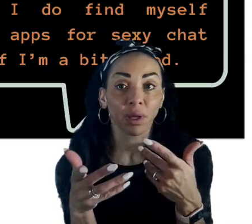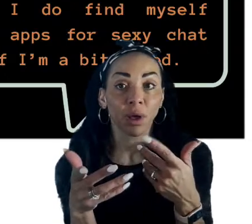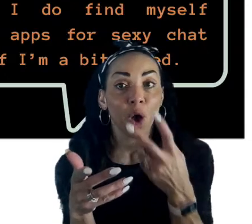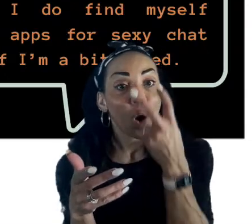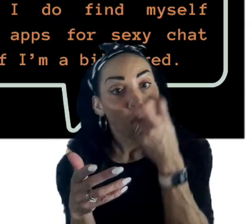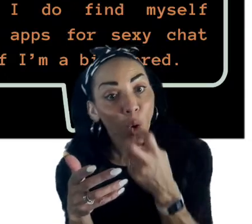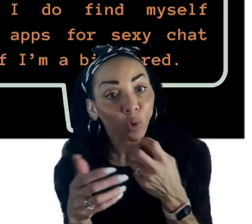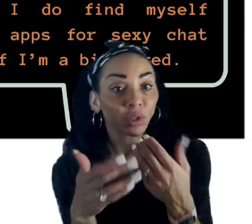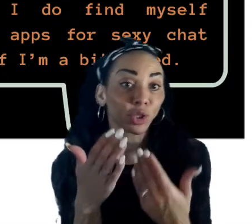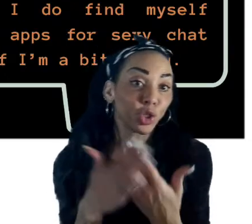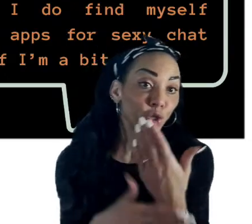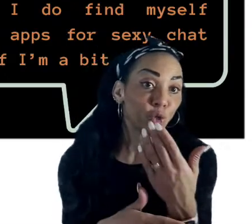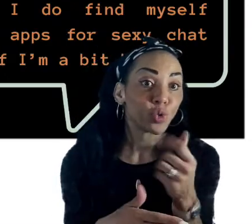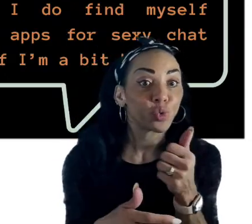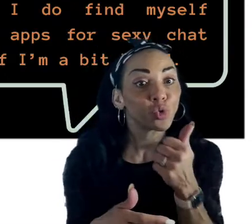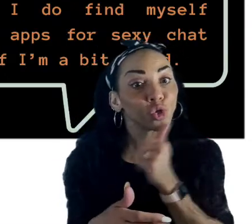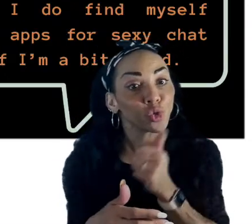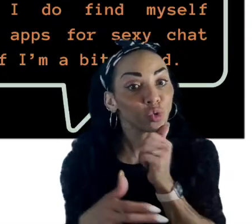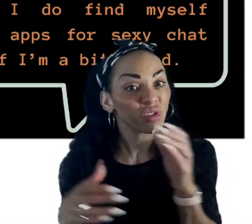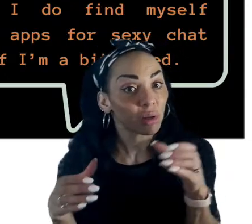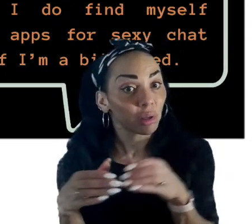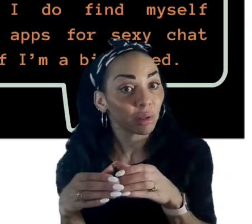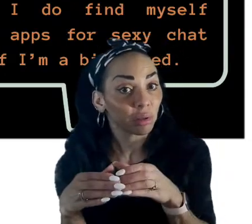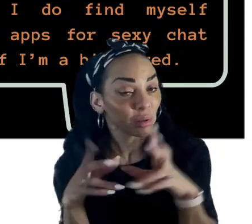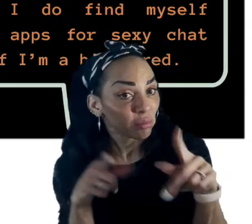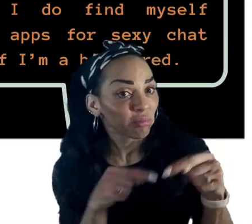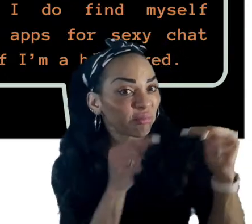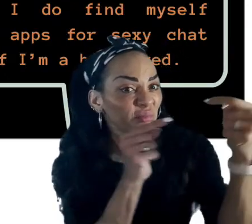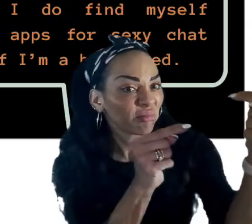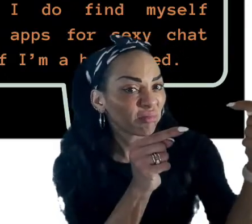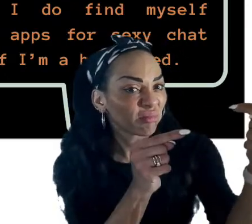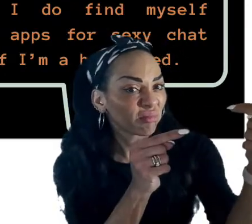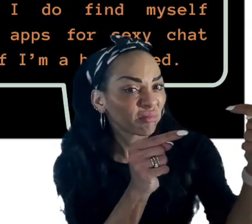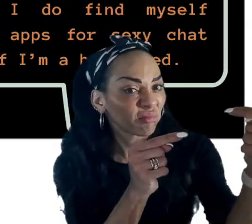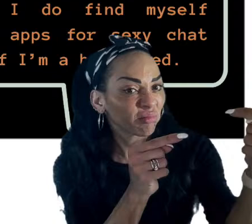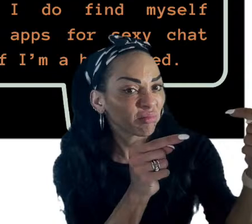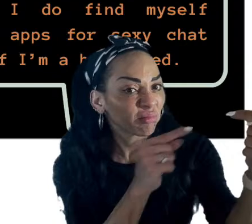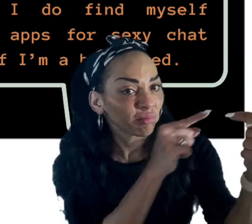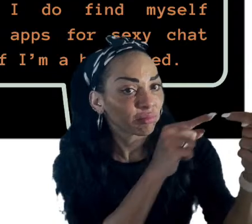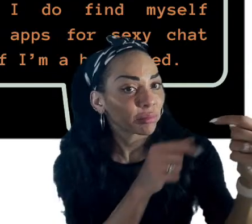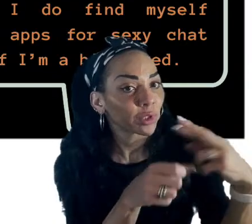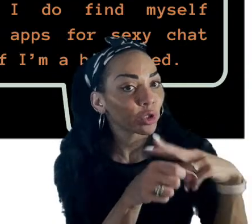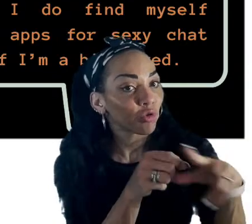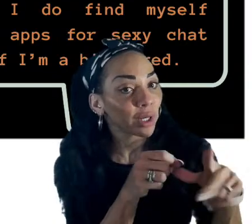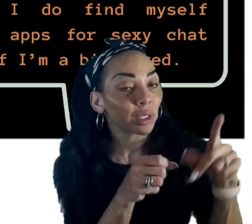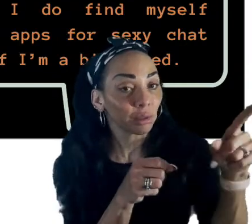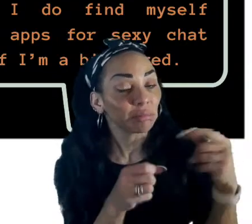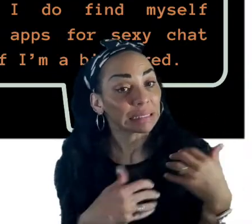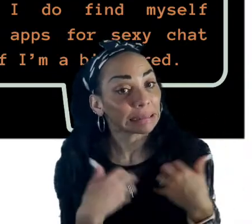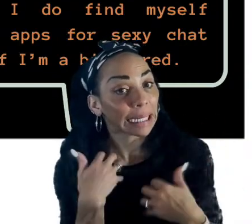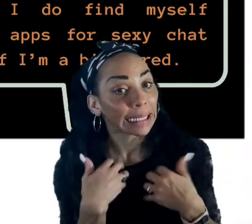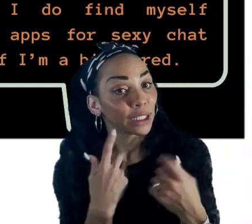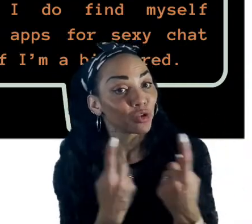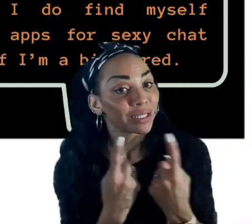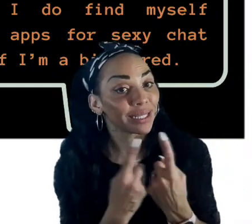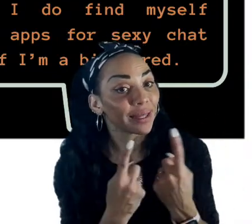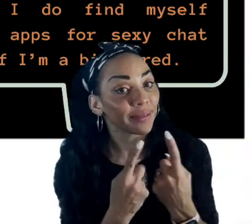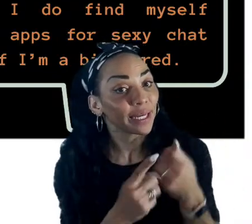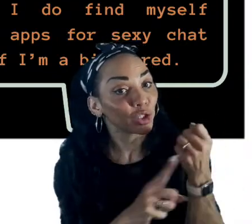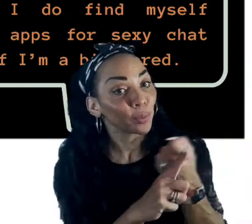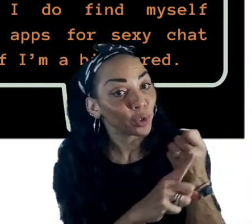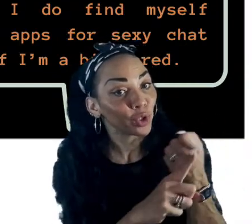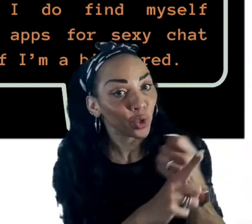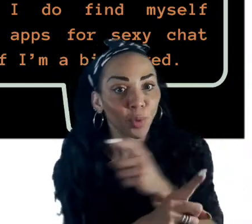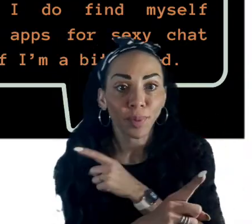are taking Grindr to court, which feels like an interesting avenue to pursue when you're developing a project about